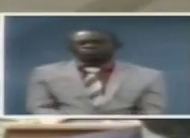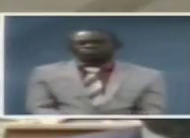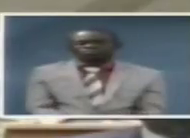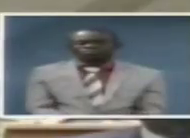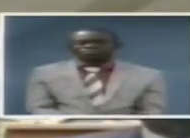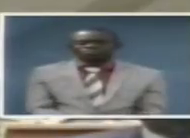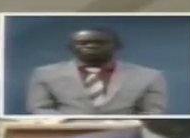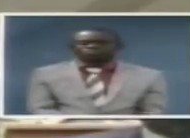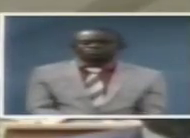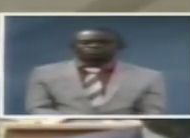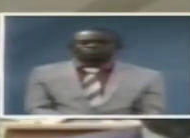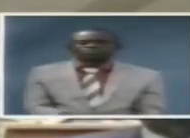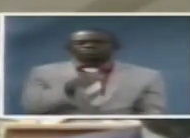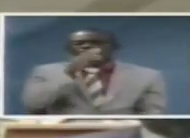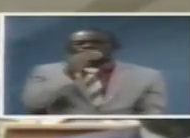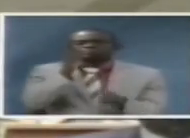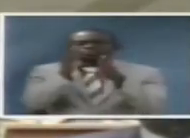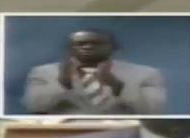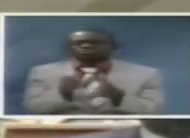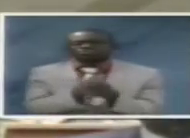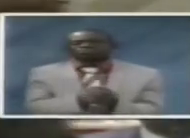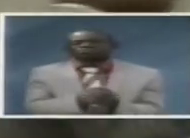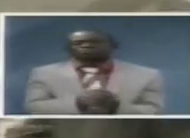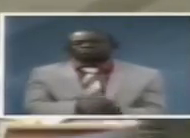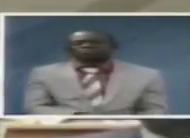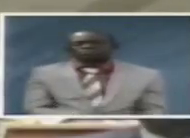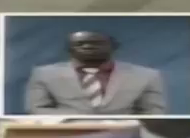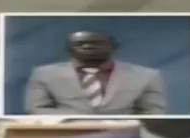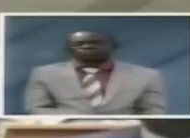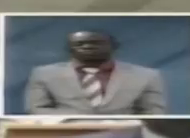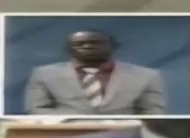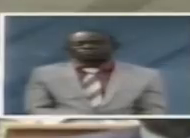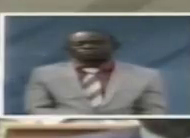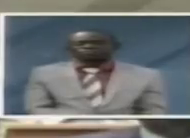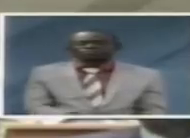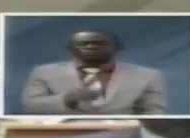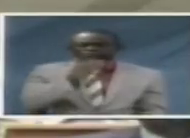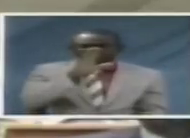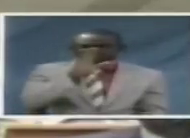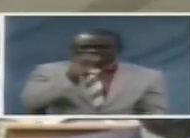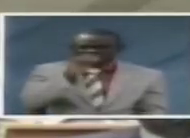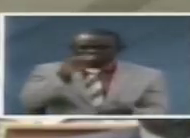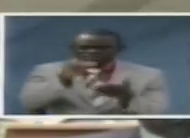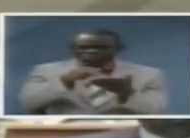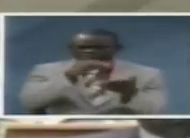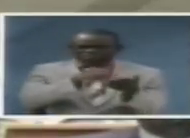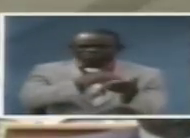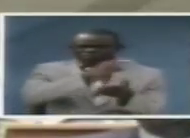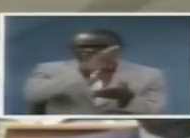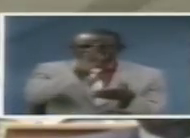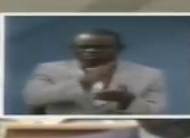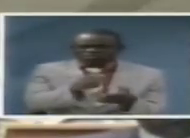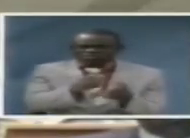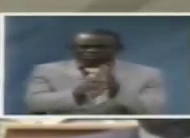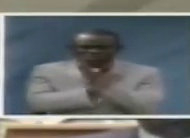self-reliance. Mr. Speaker, government will continue the implementation of the $50 million